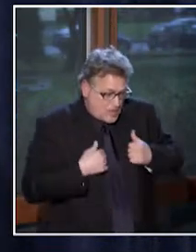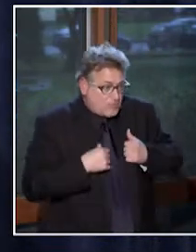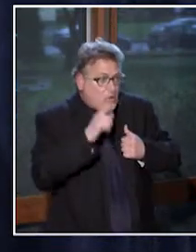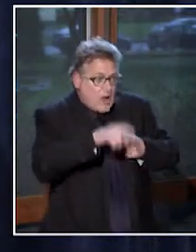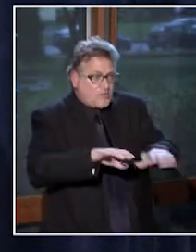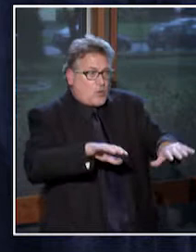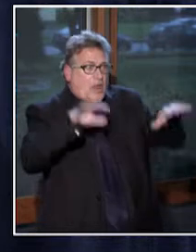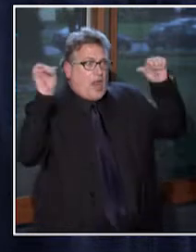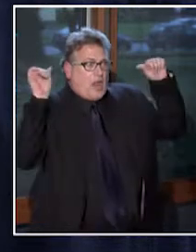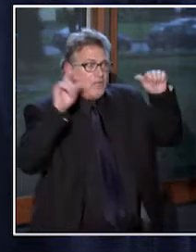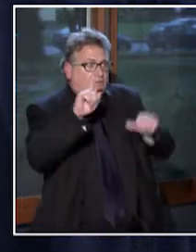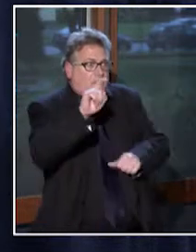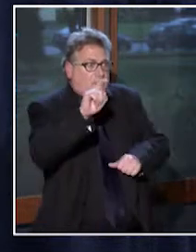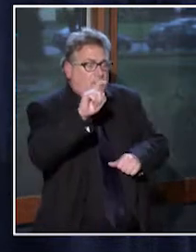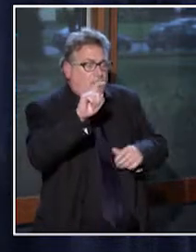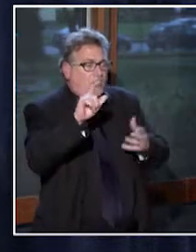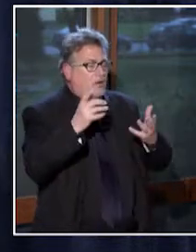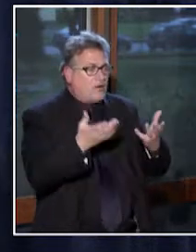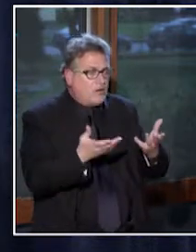leave?